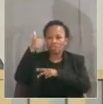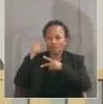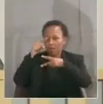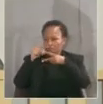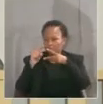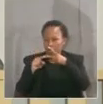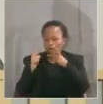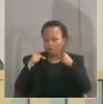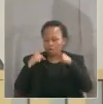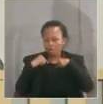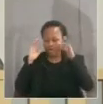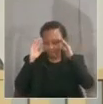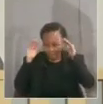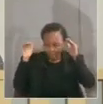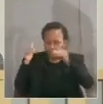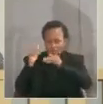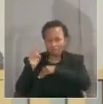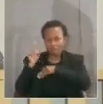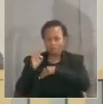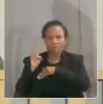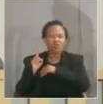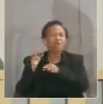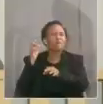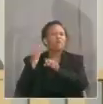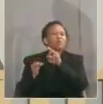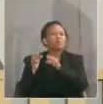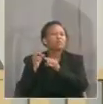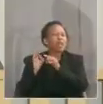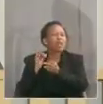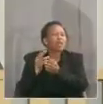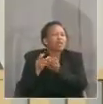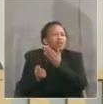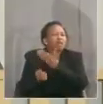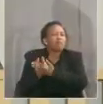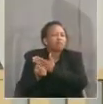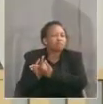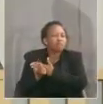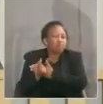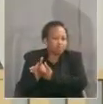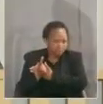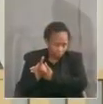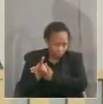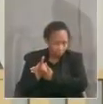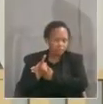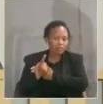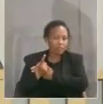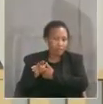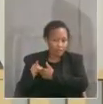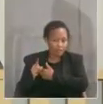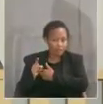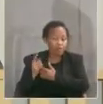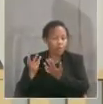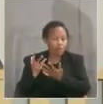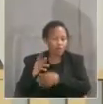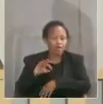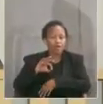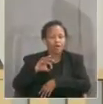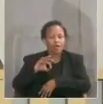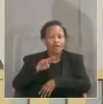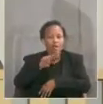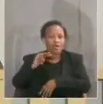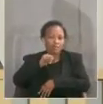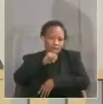focused on addressing politically motivated incidents in that province of